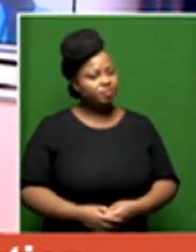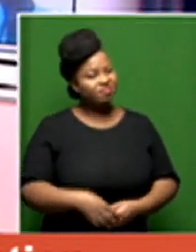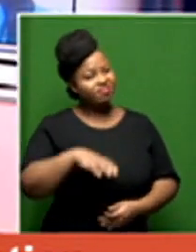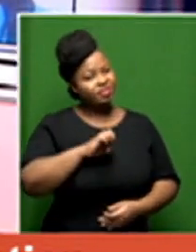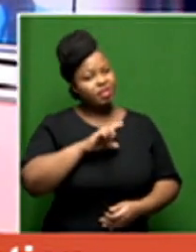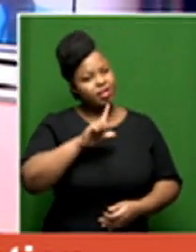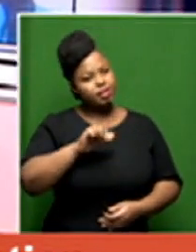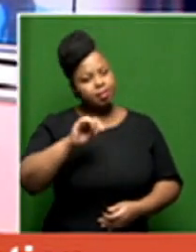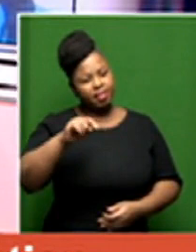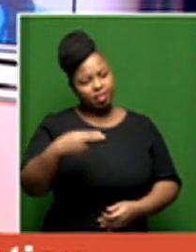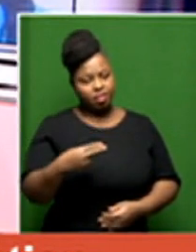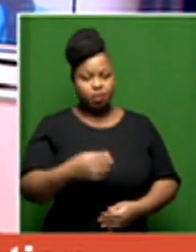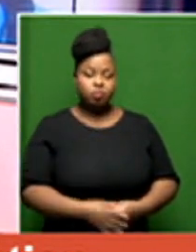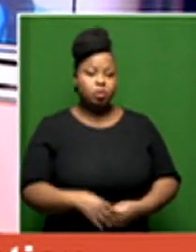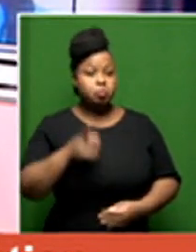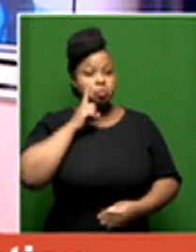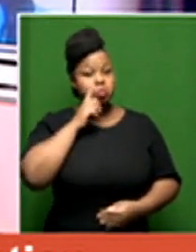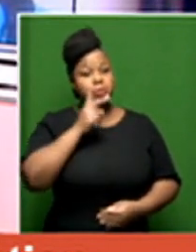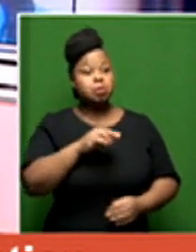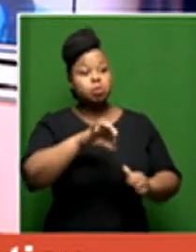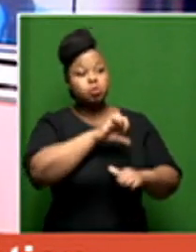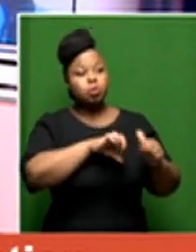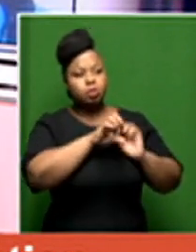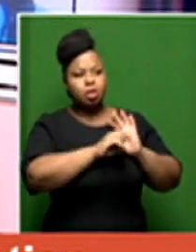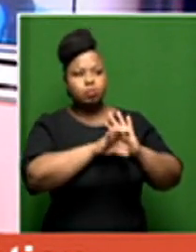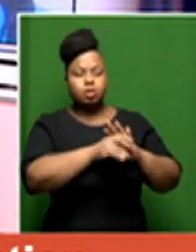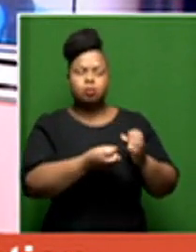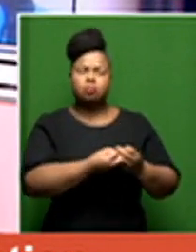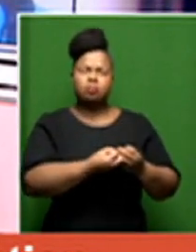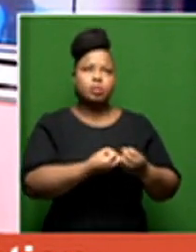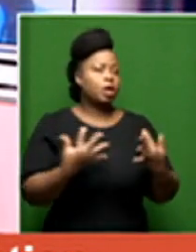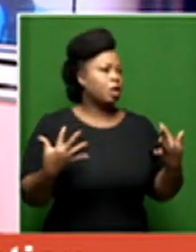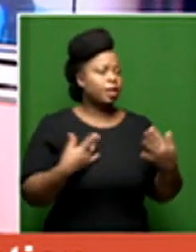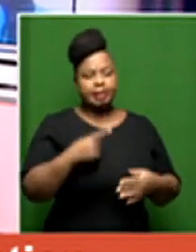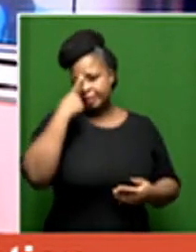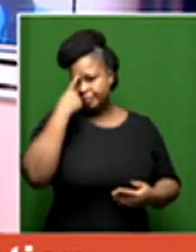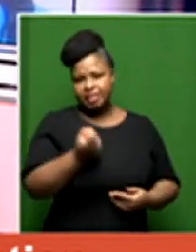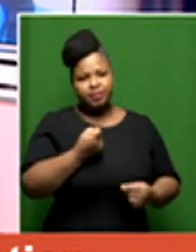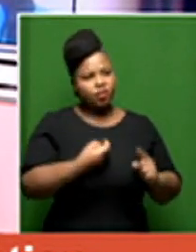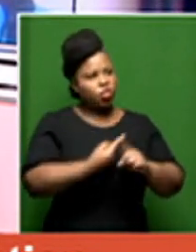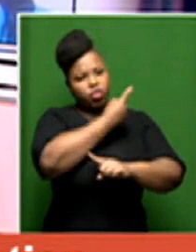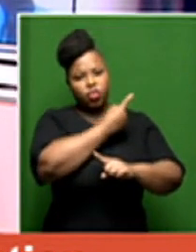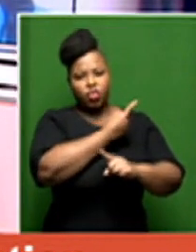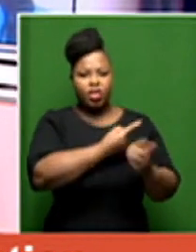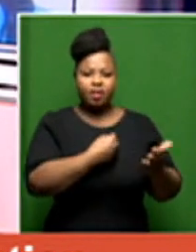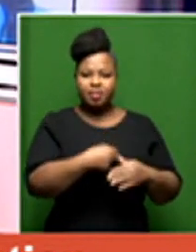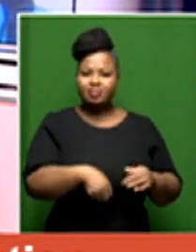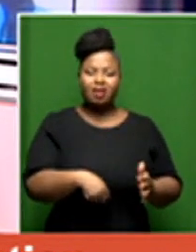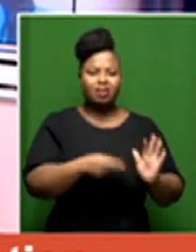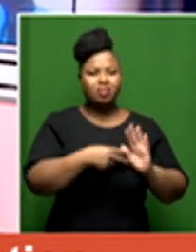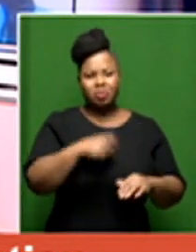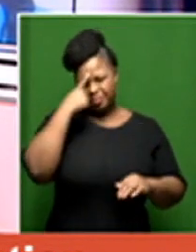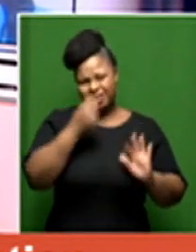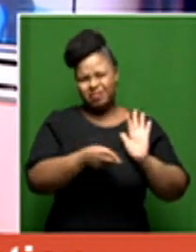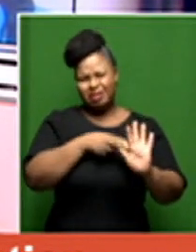Elizabeth, when you go through social media, there is just too many myths when it comes to vaccines.